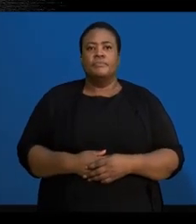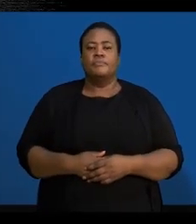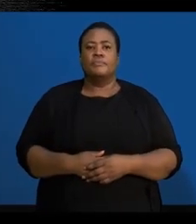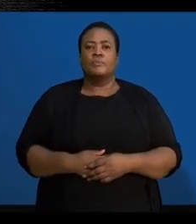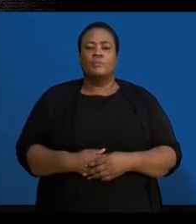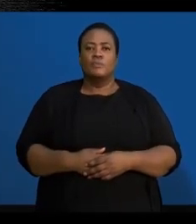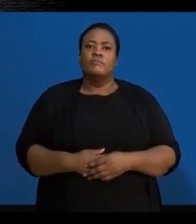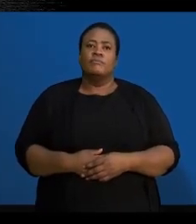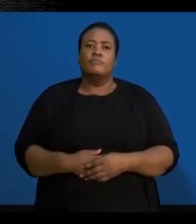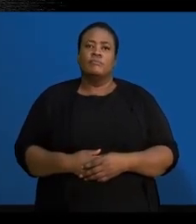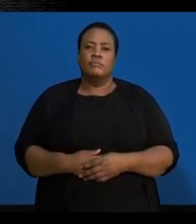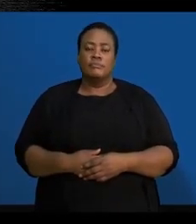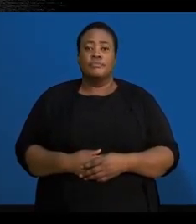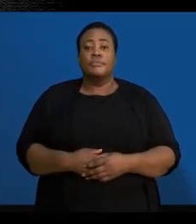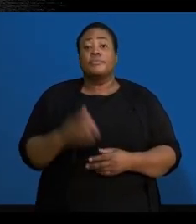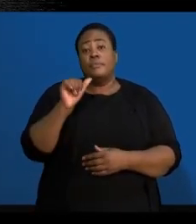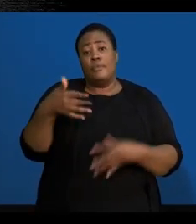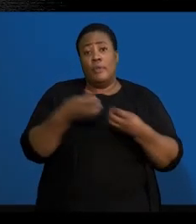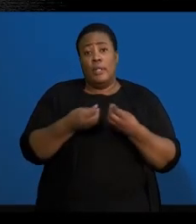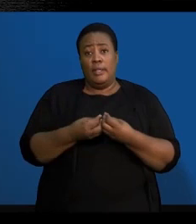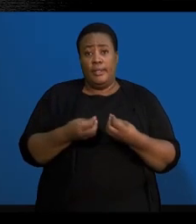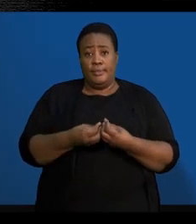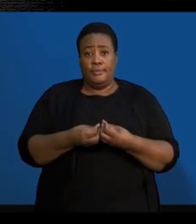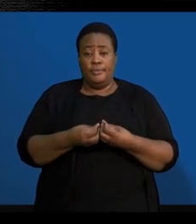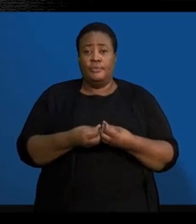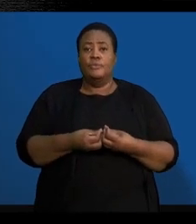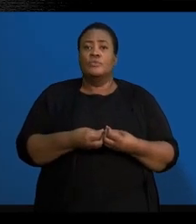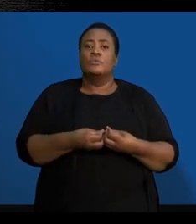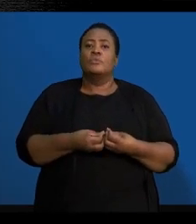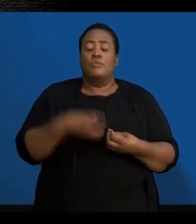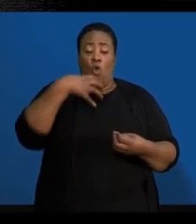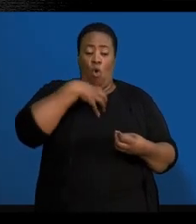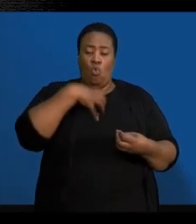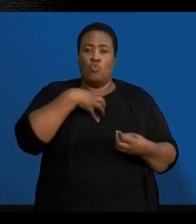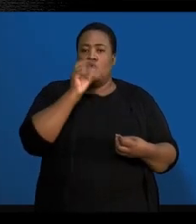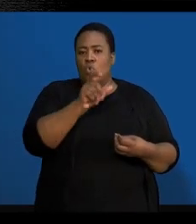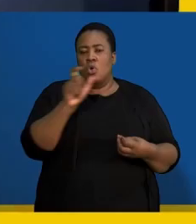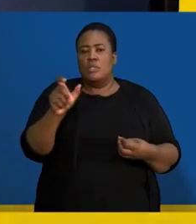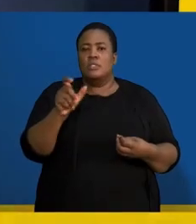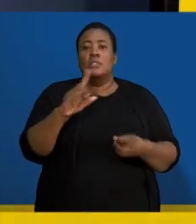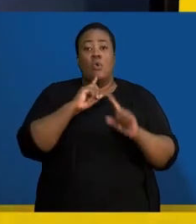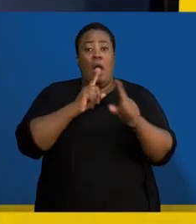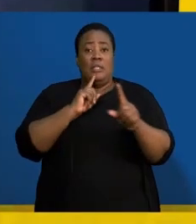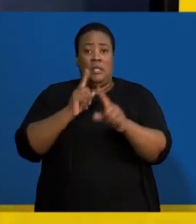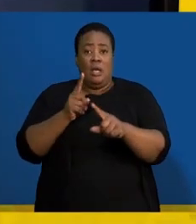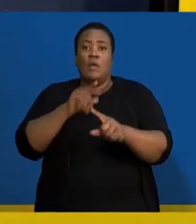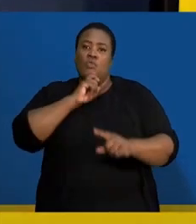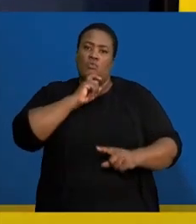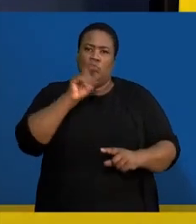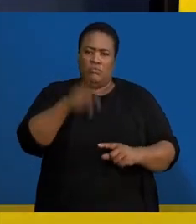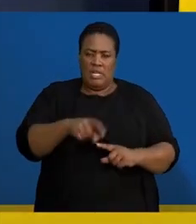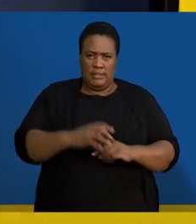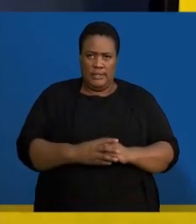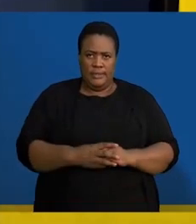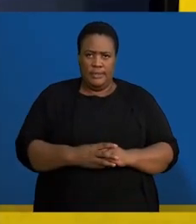And then another thing is you have to use your own words when answering questions. That goes back to the point